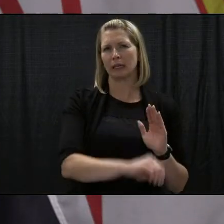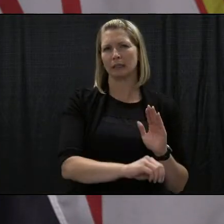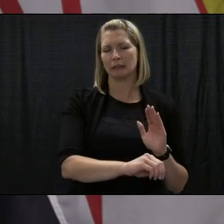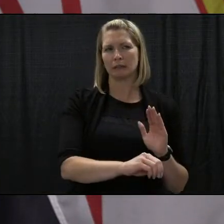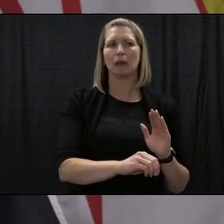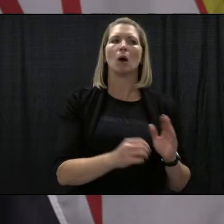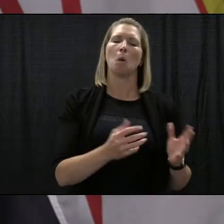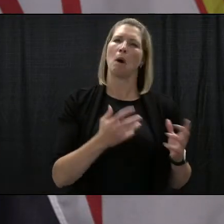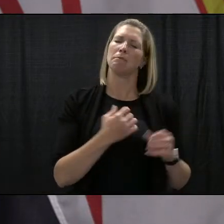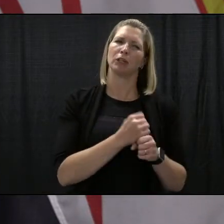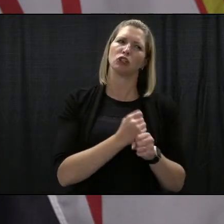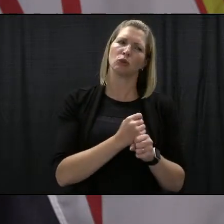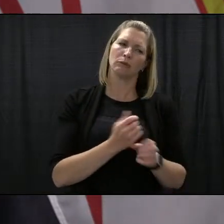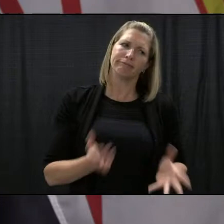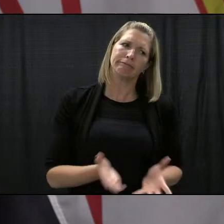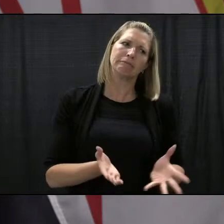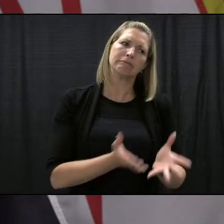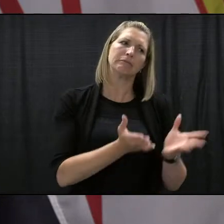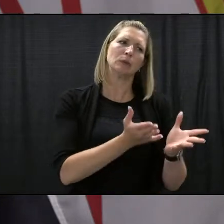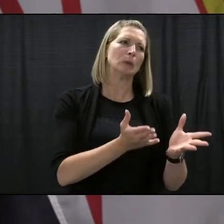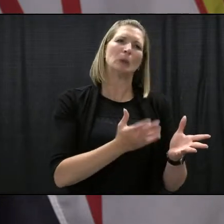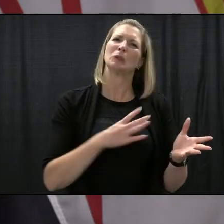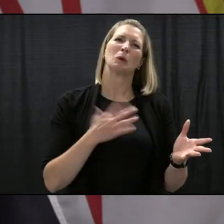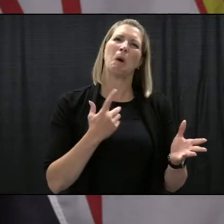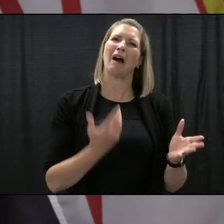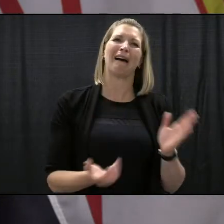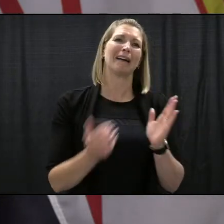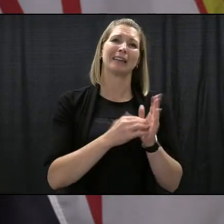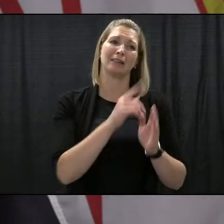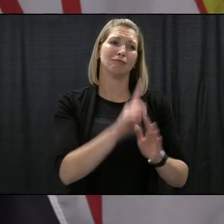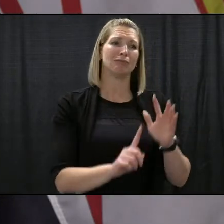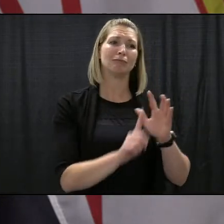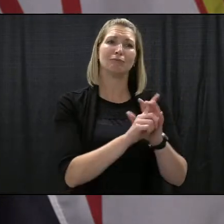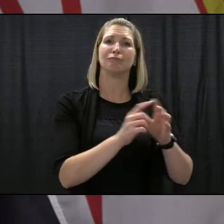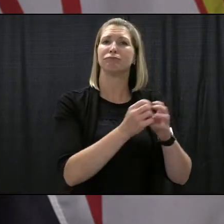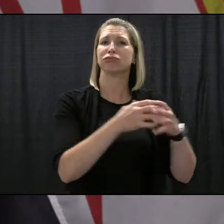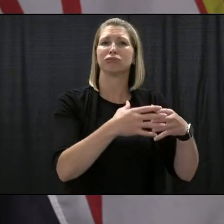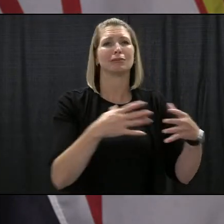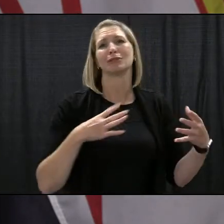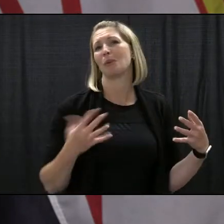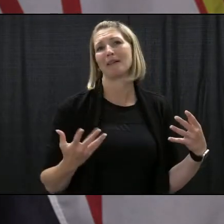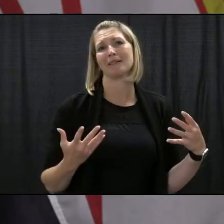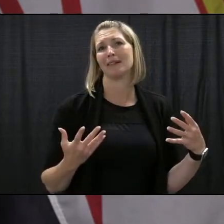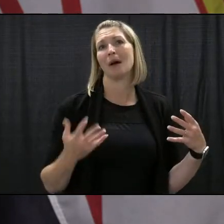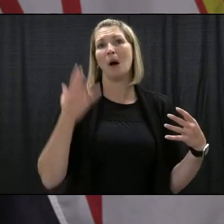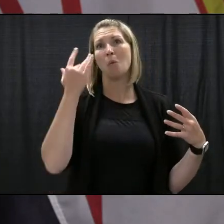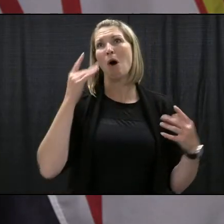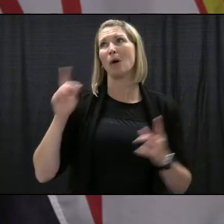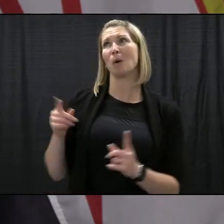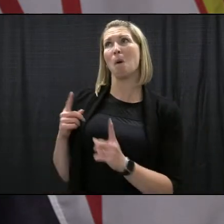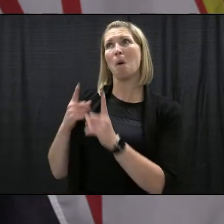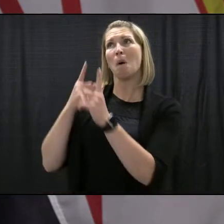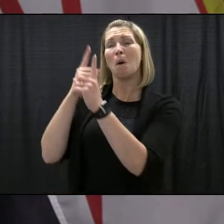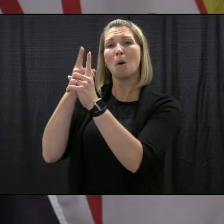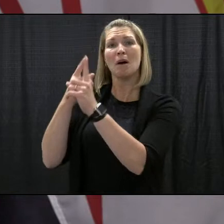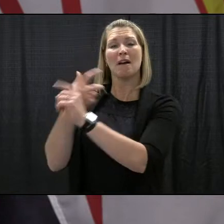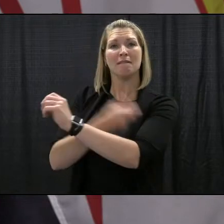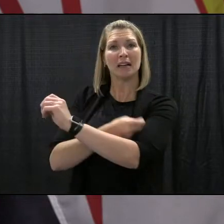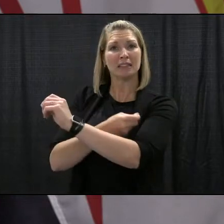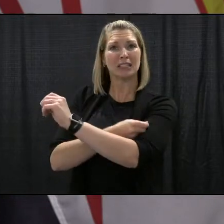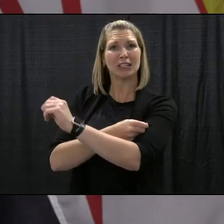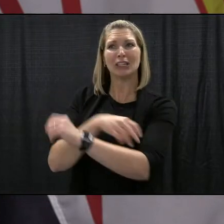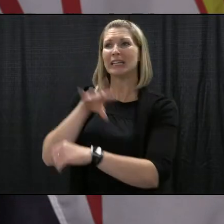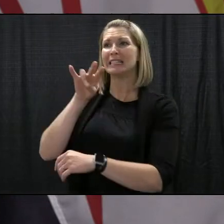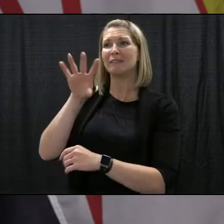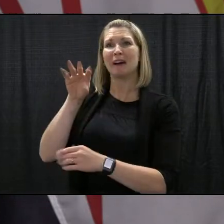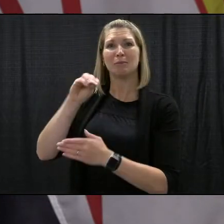incredibly unfortunate for this to happen at this stage when we are so close to achieving our vaccination goals and easing further restrictions